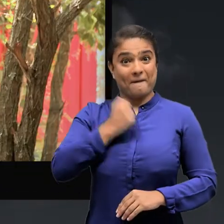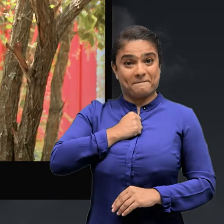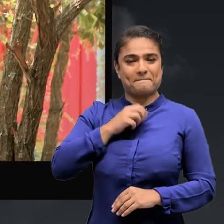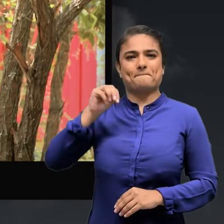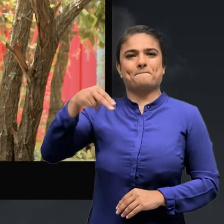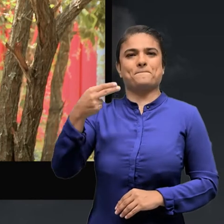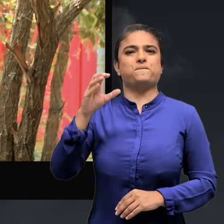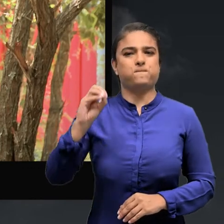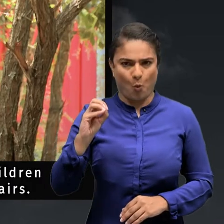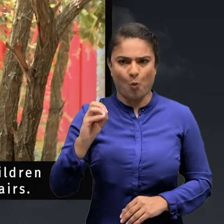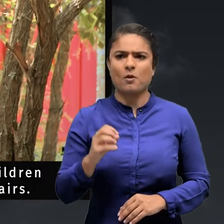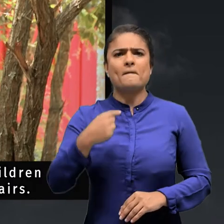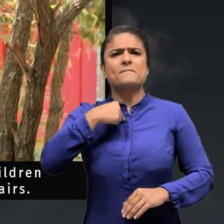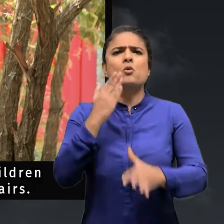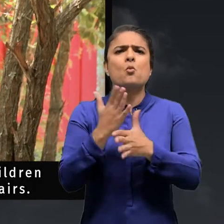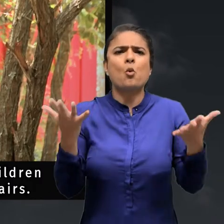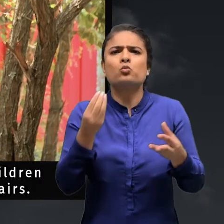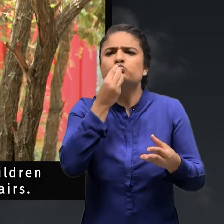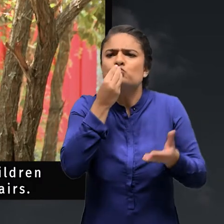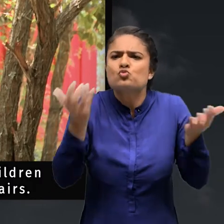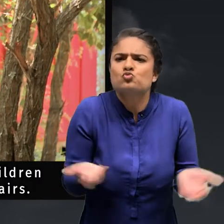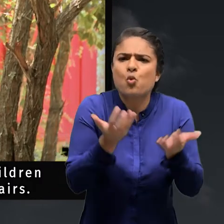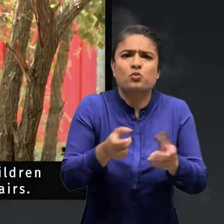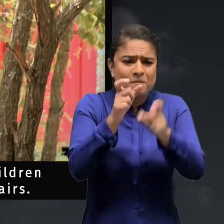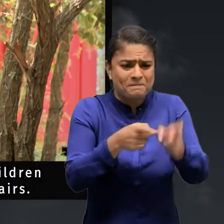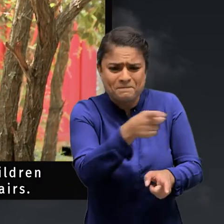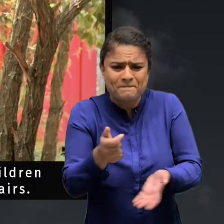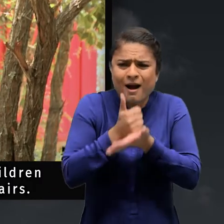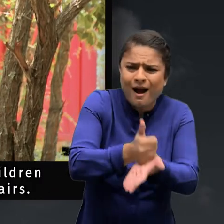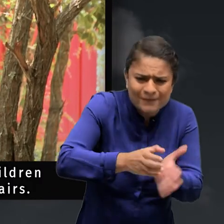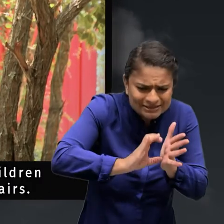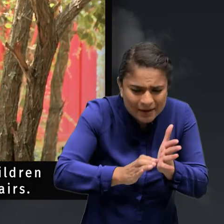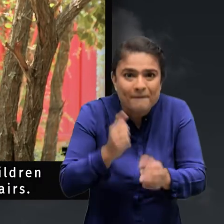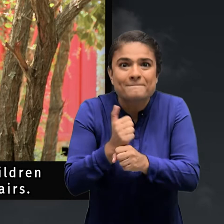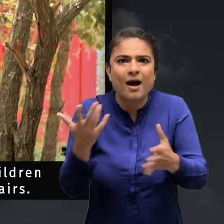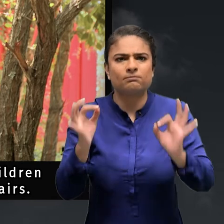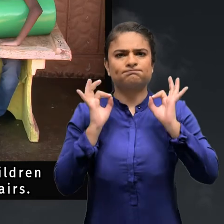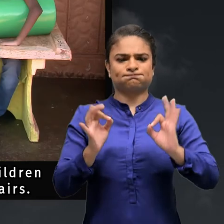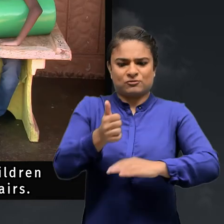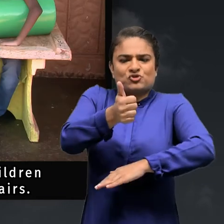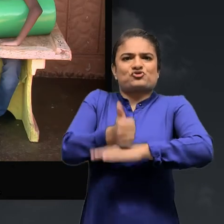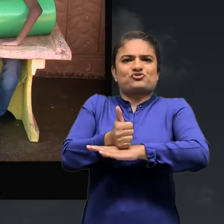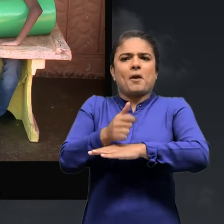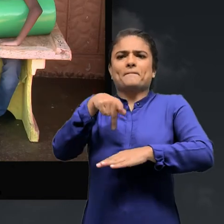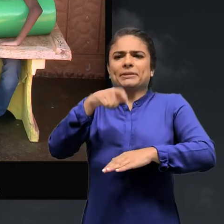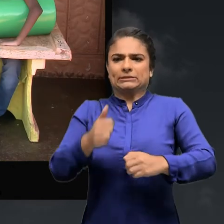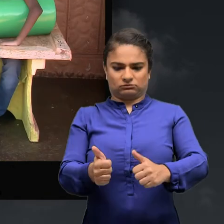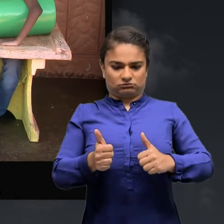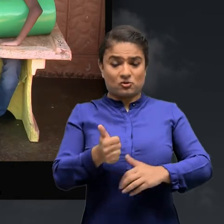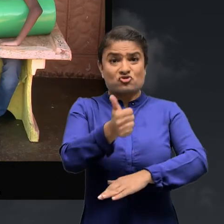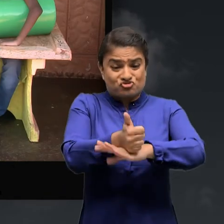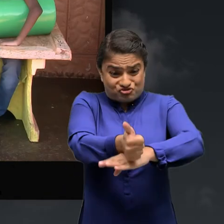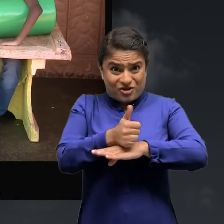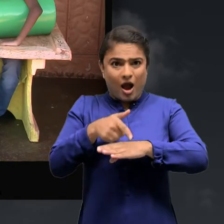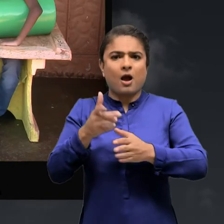My name is Mpo, working at Norwich, helping children with disability by making APT chairs. That is